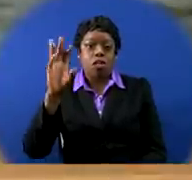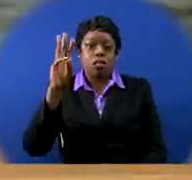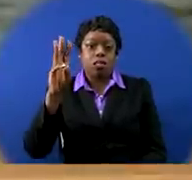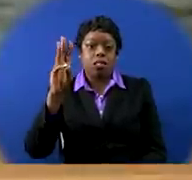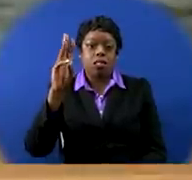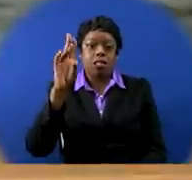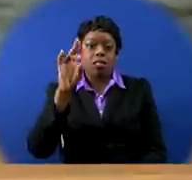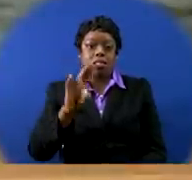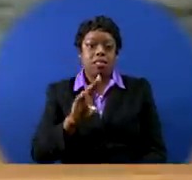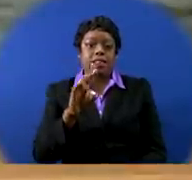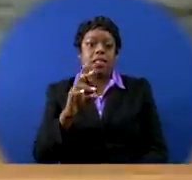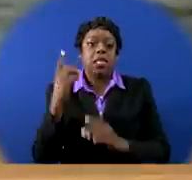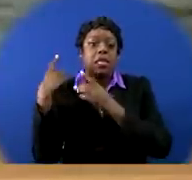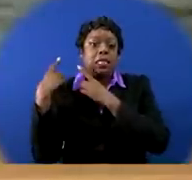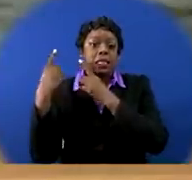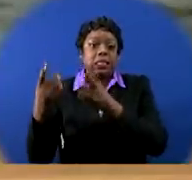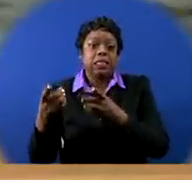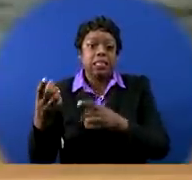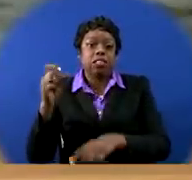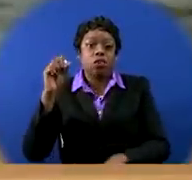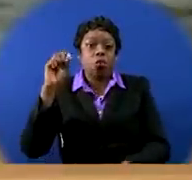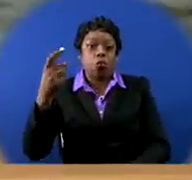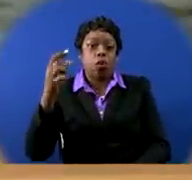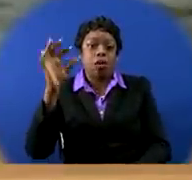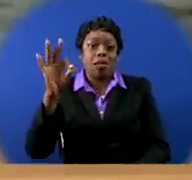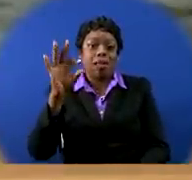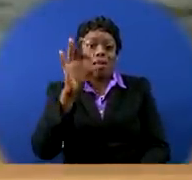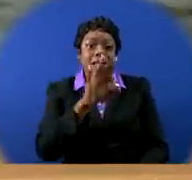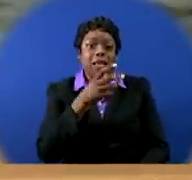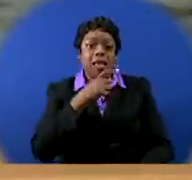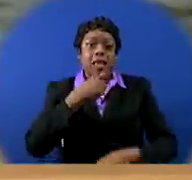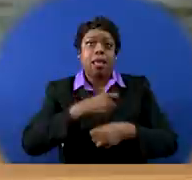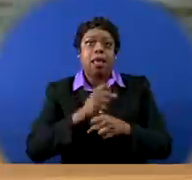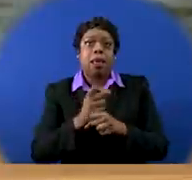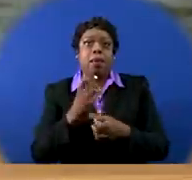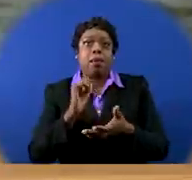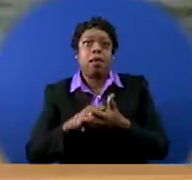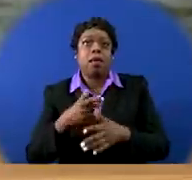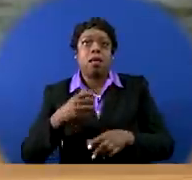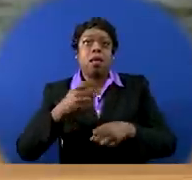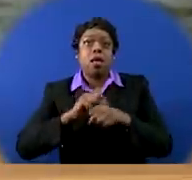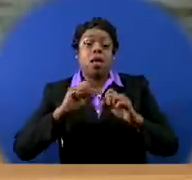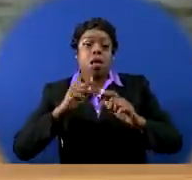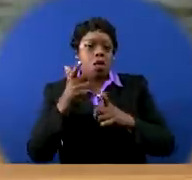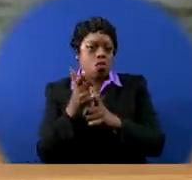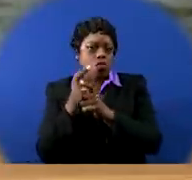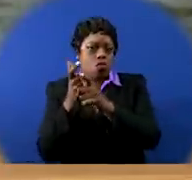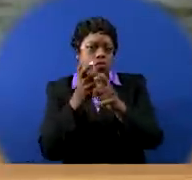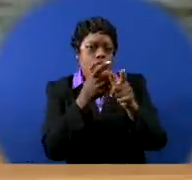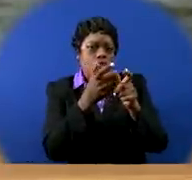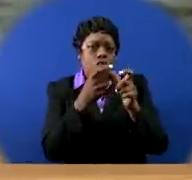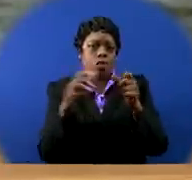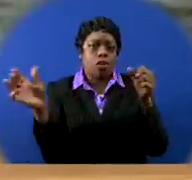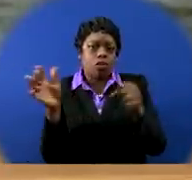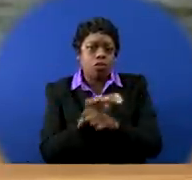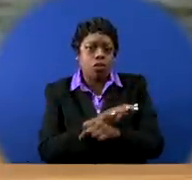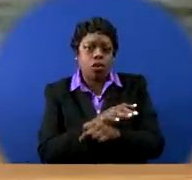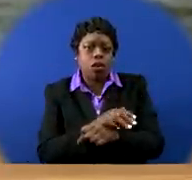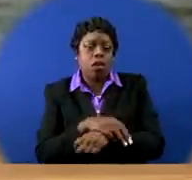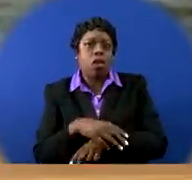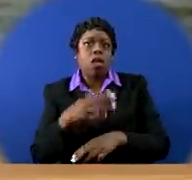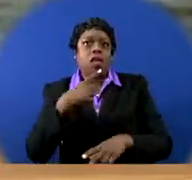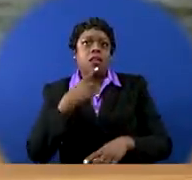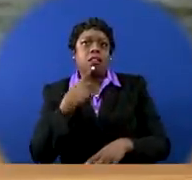Since 1999. I made that stat at the first service, and I thought it was 366 mass shootings in total. Reverend Johnson told me